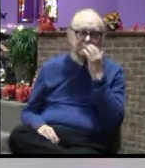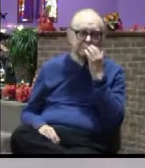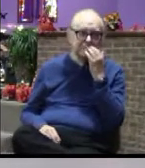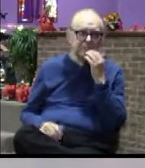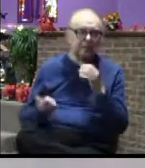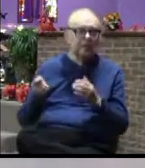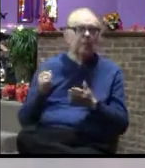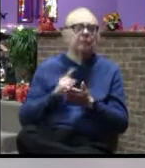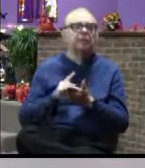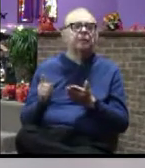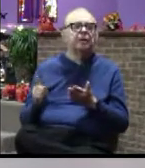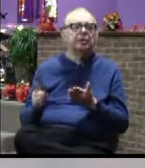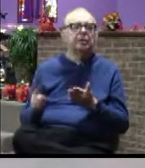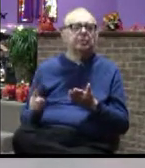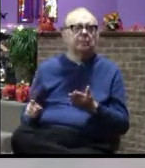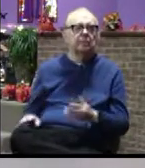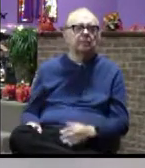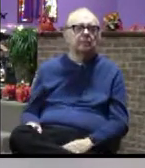in a few weeks